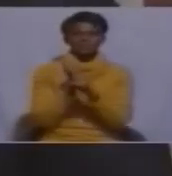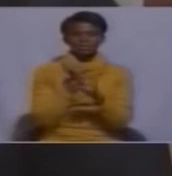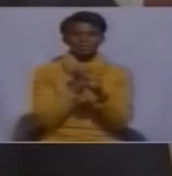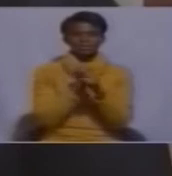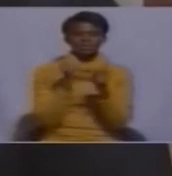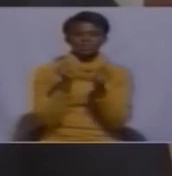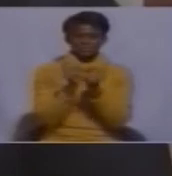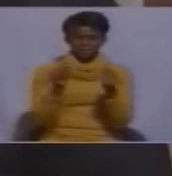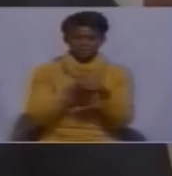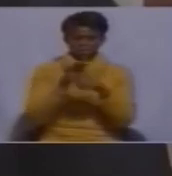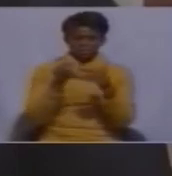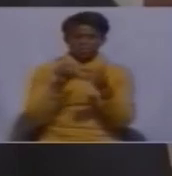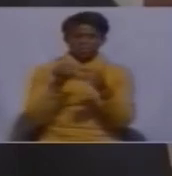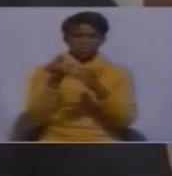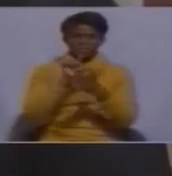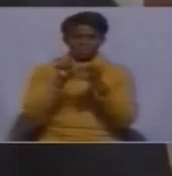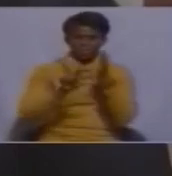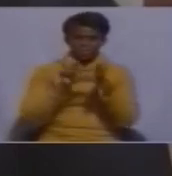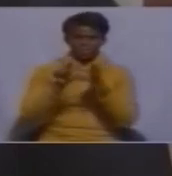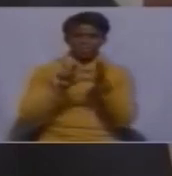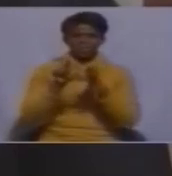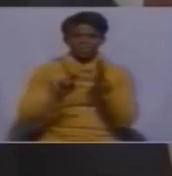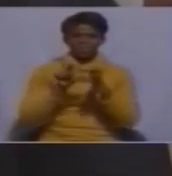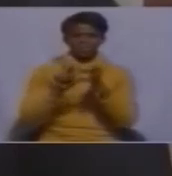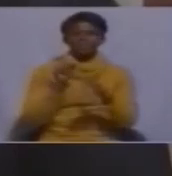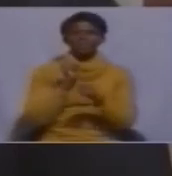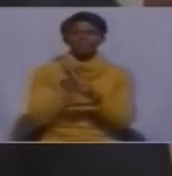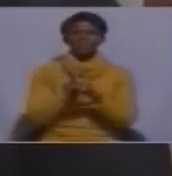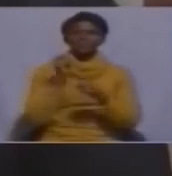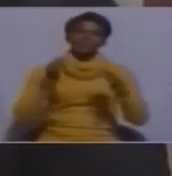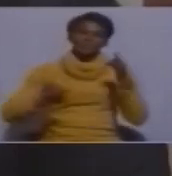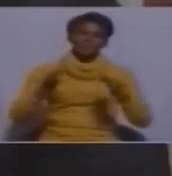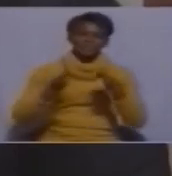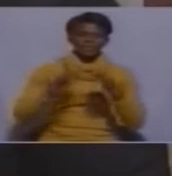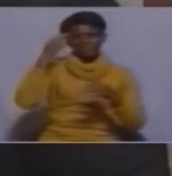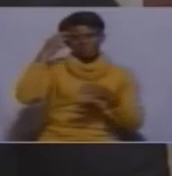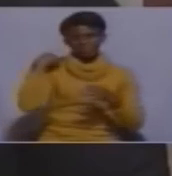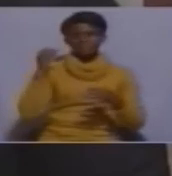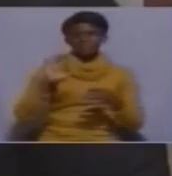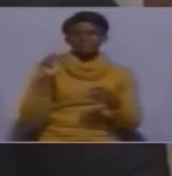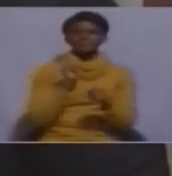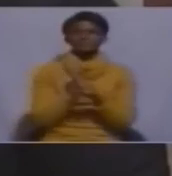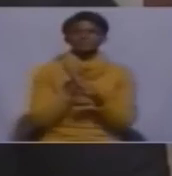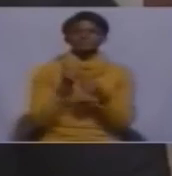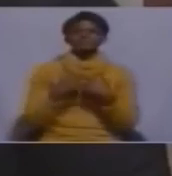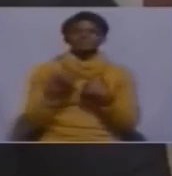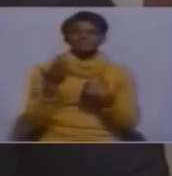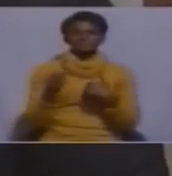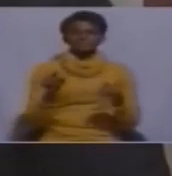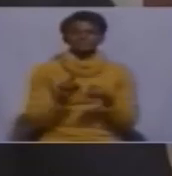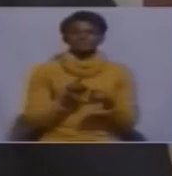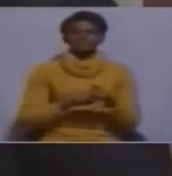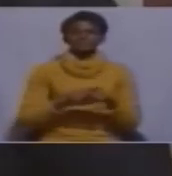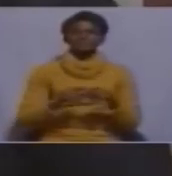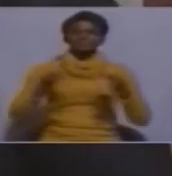clock. That is both the judiciary, we've been working in collaboration with my office, and then also the Judicial